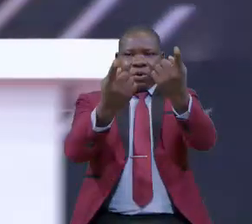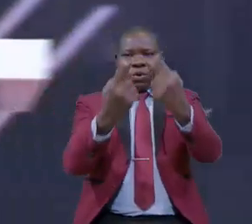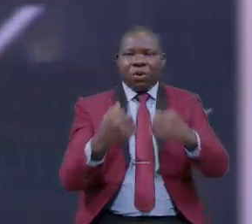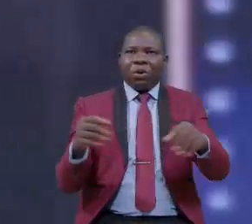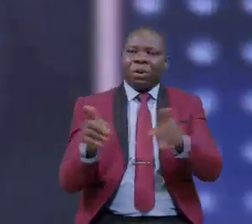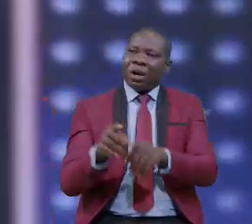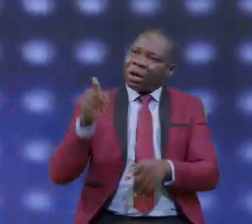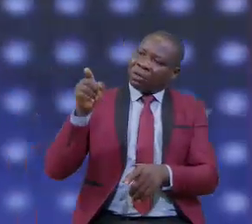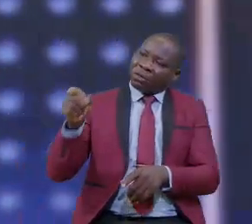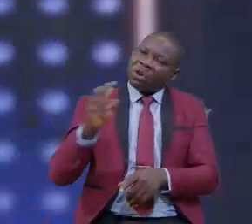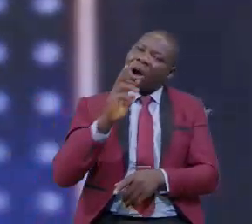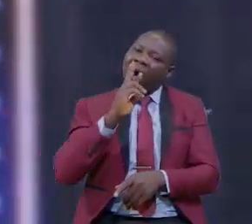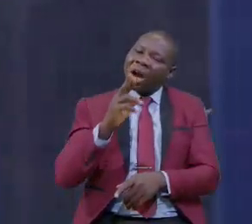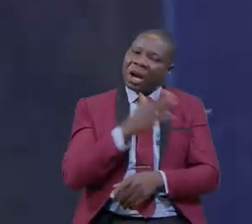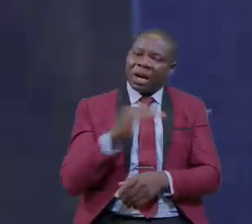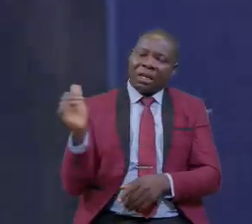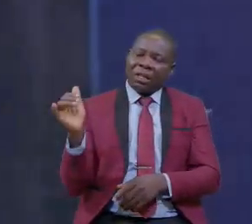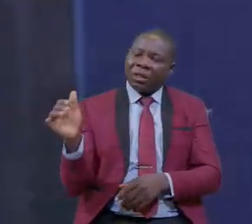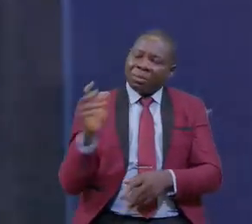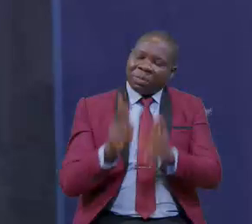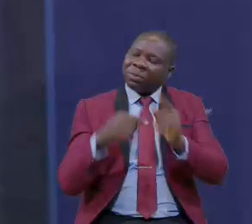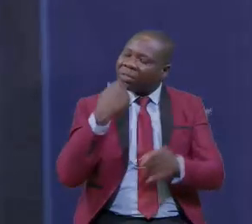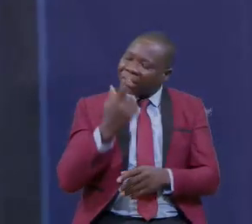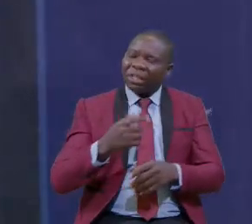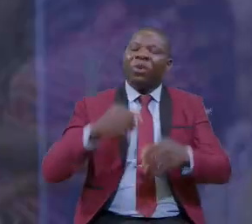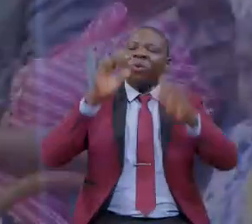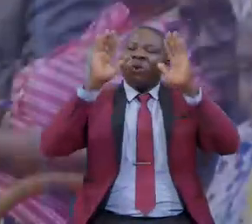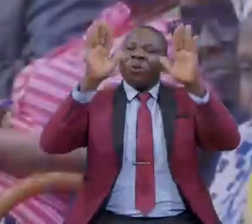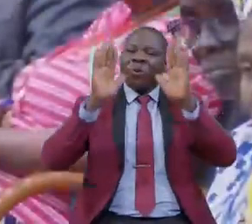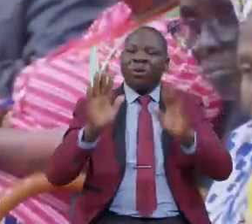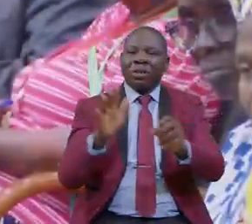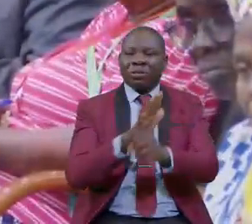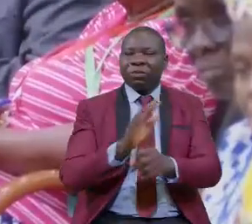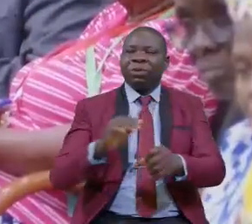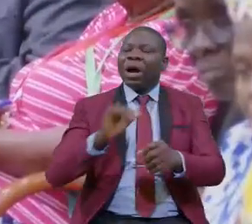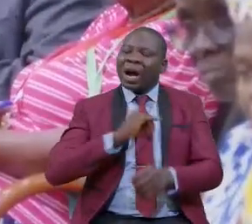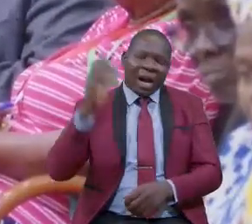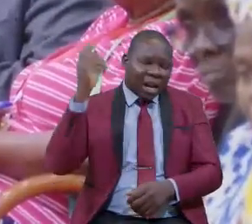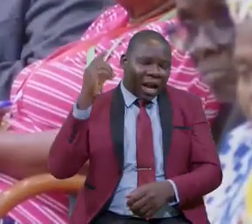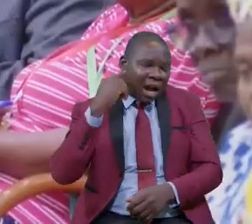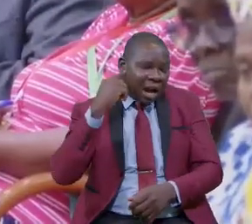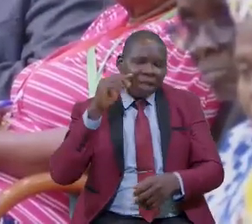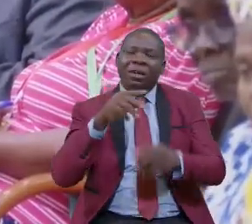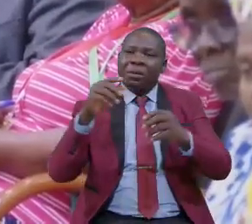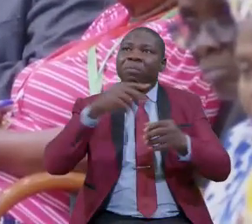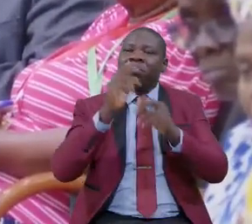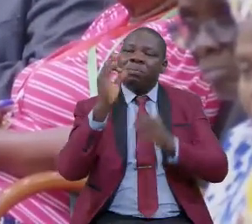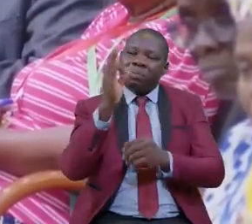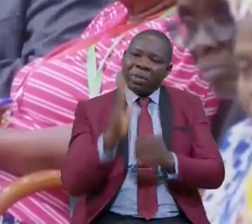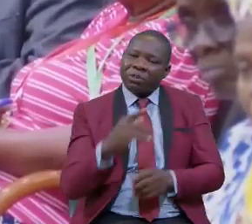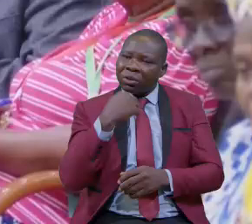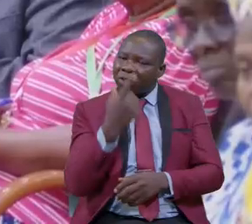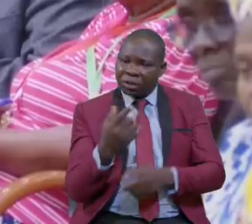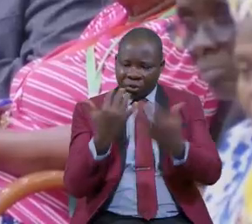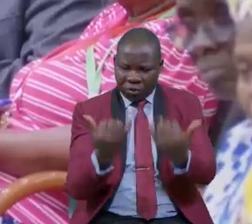wonderful, wonderful. I heard the pastor say today, come as you are. But